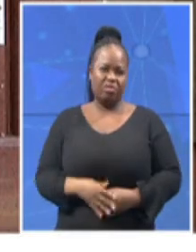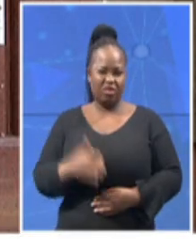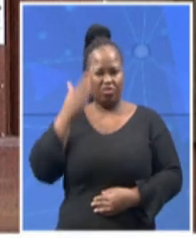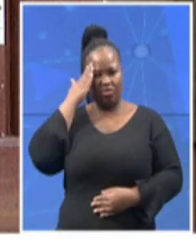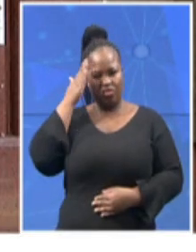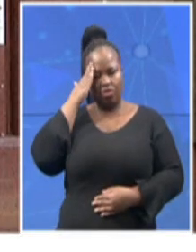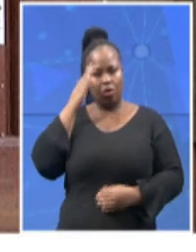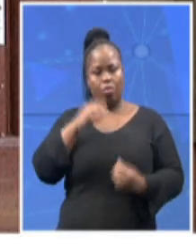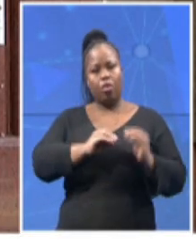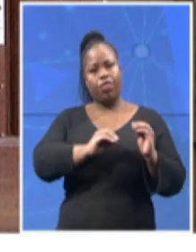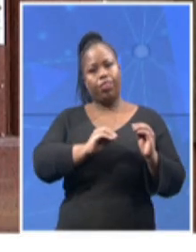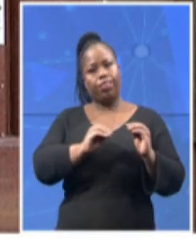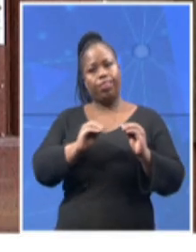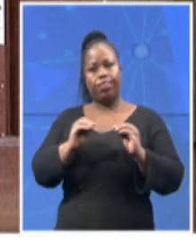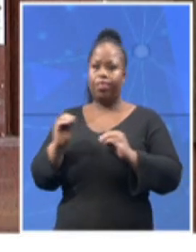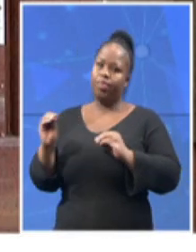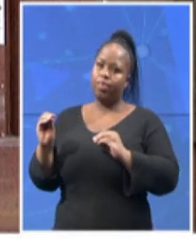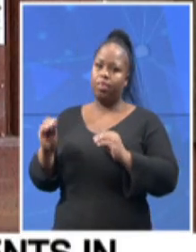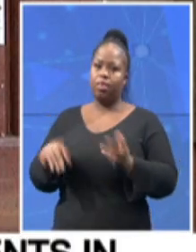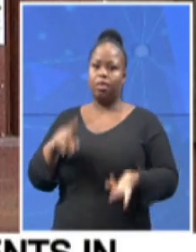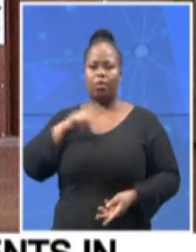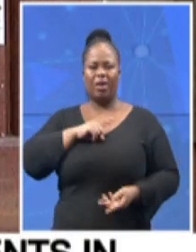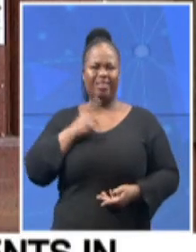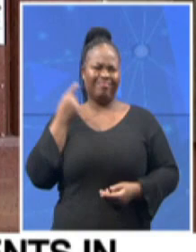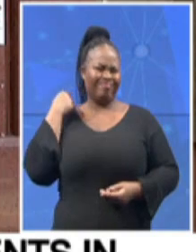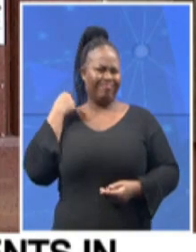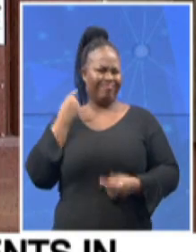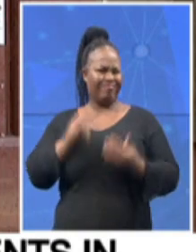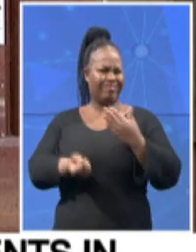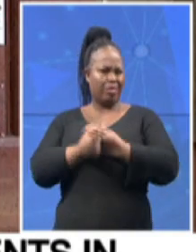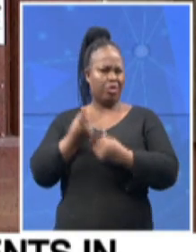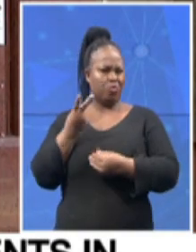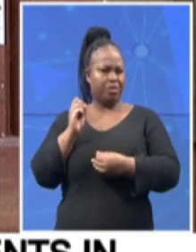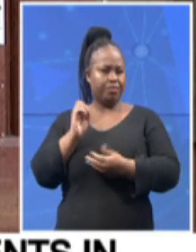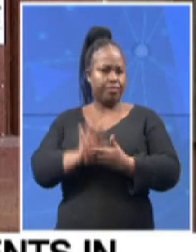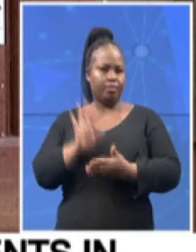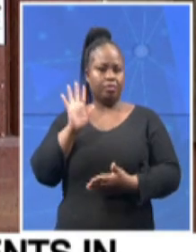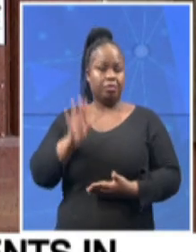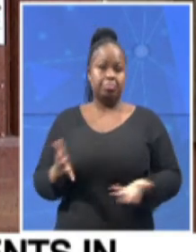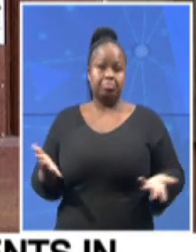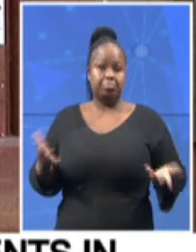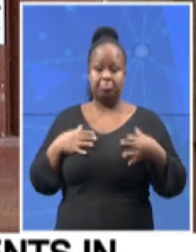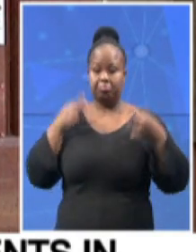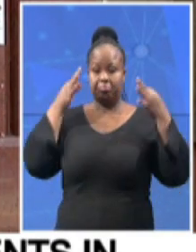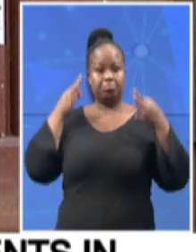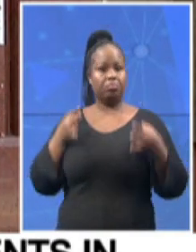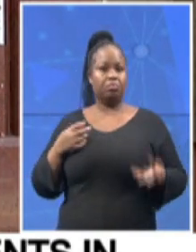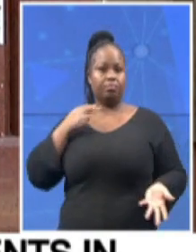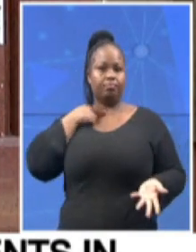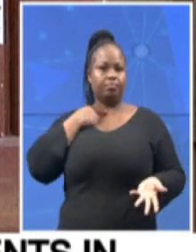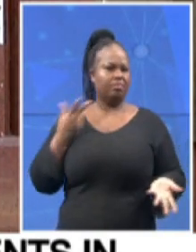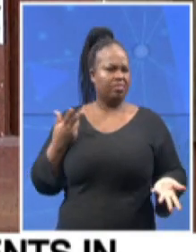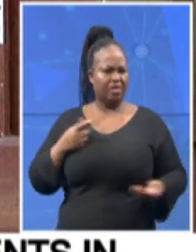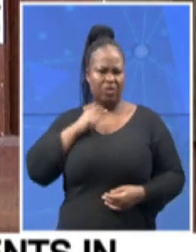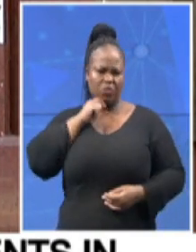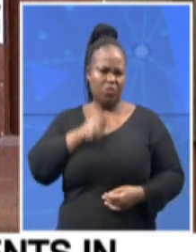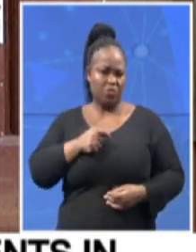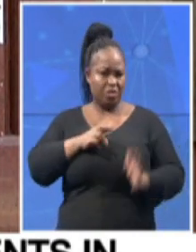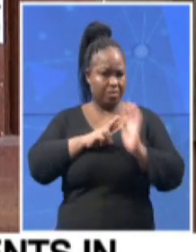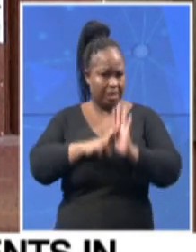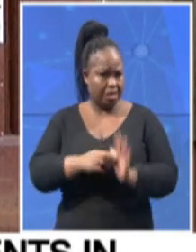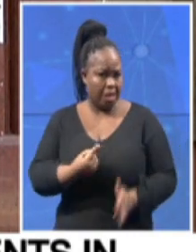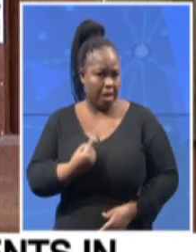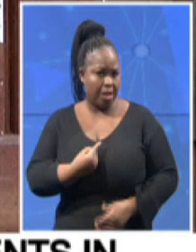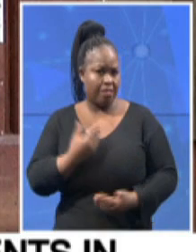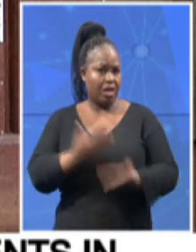case has been dragging following the murder that happened in 2015, where the accused were undecided as to whether they would represent